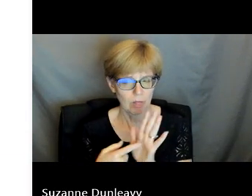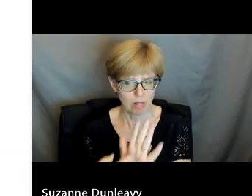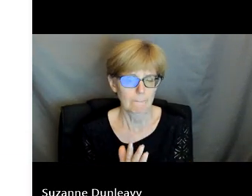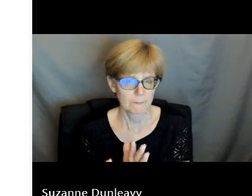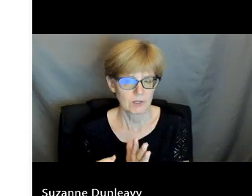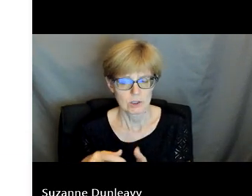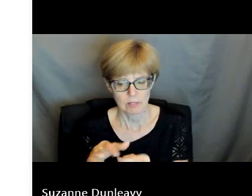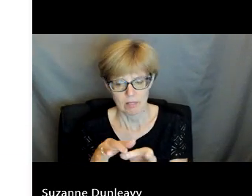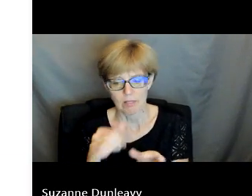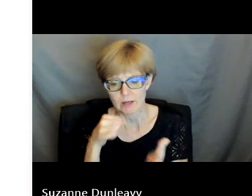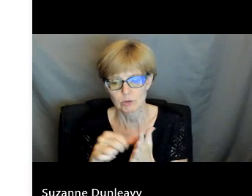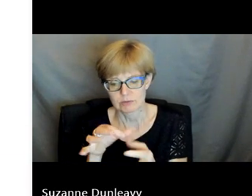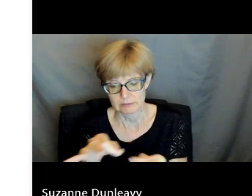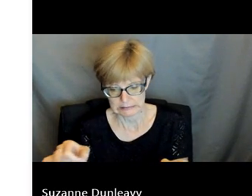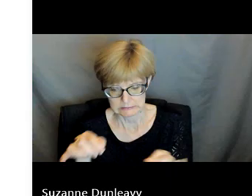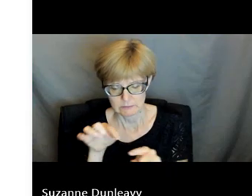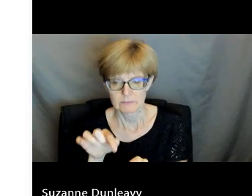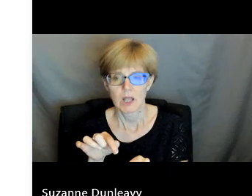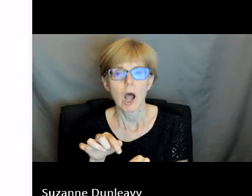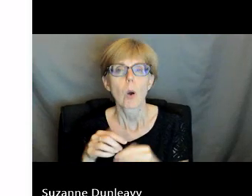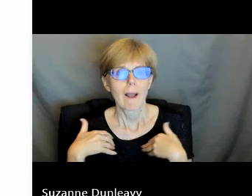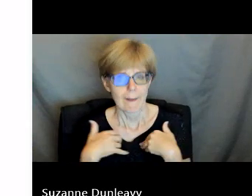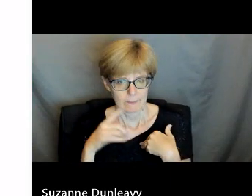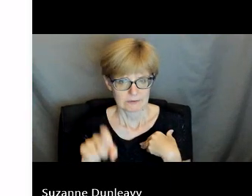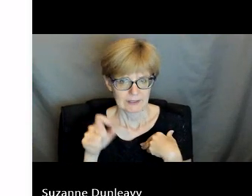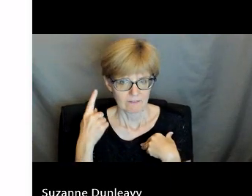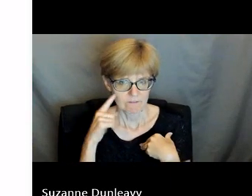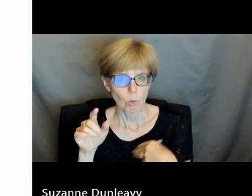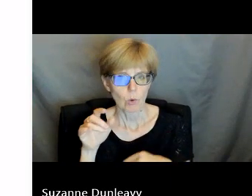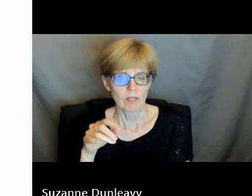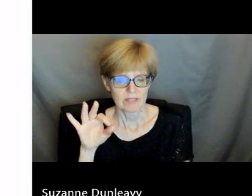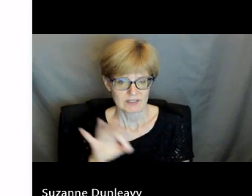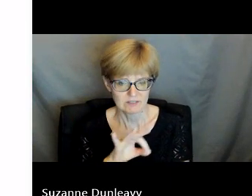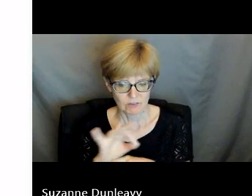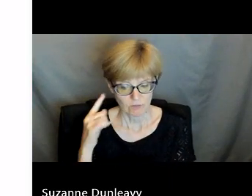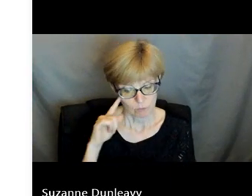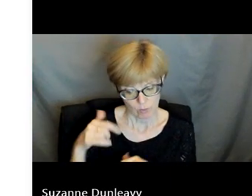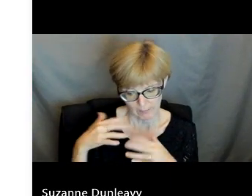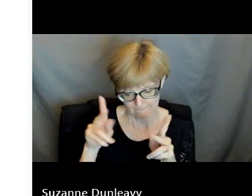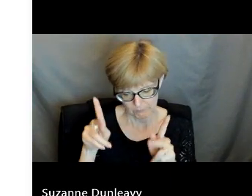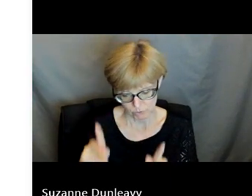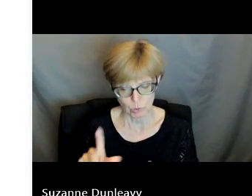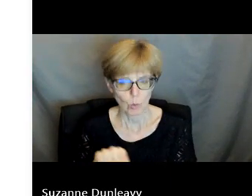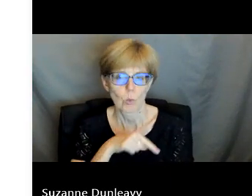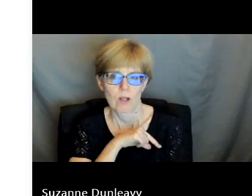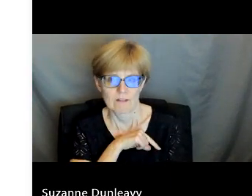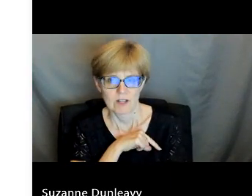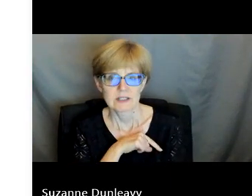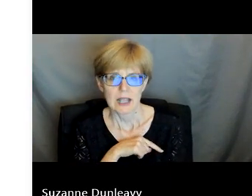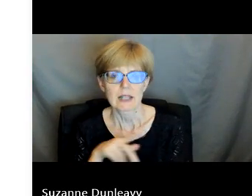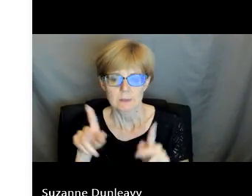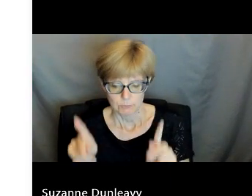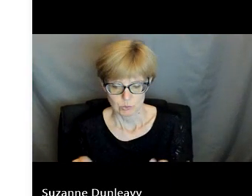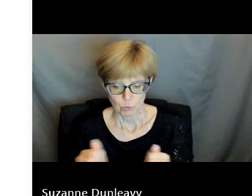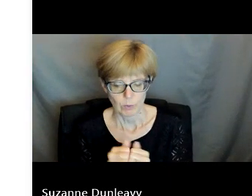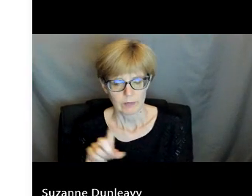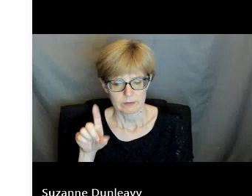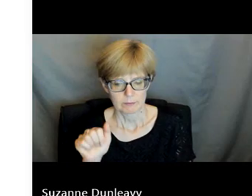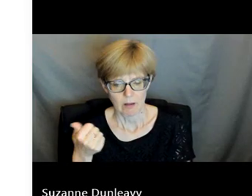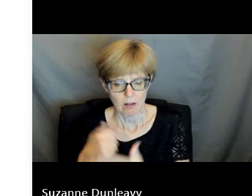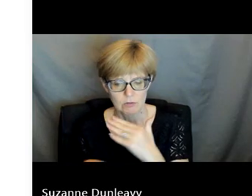state that this animal is needed for this function for this individual who qualifies as an individual with a disability under fair